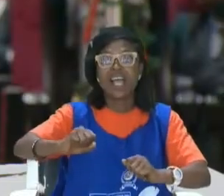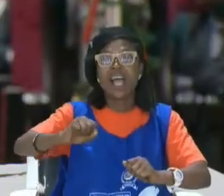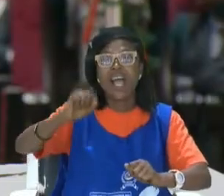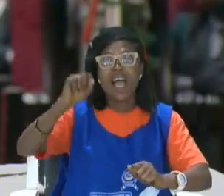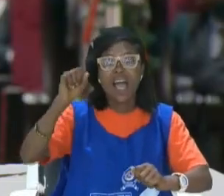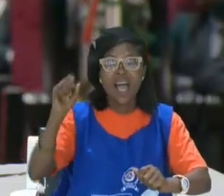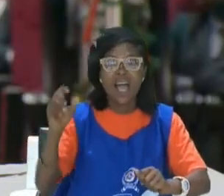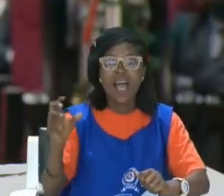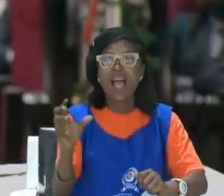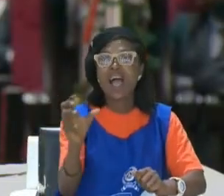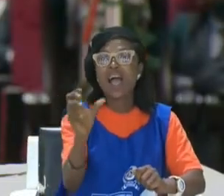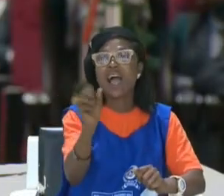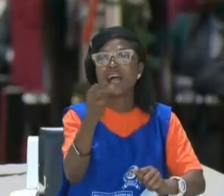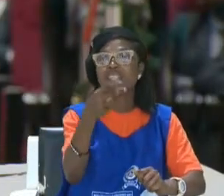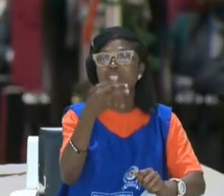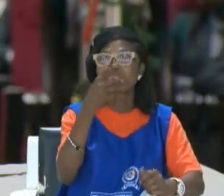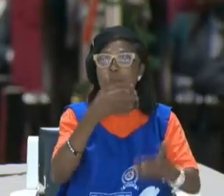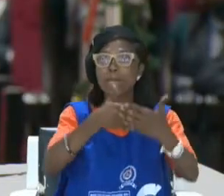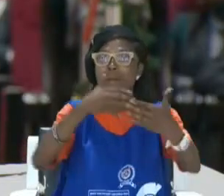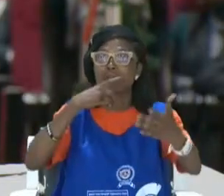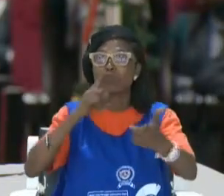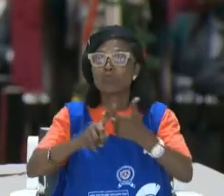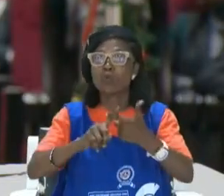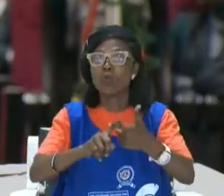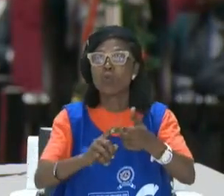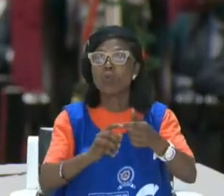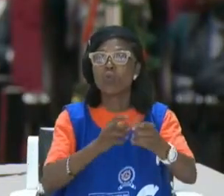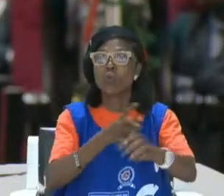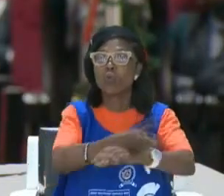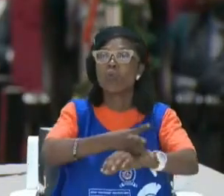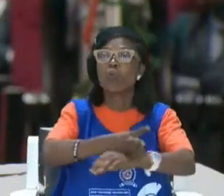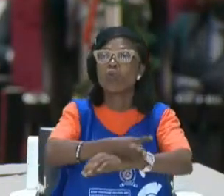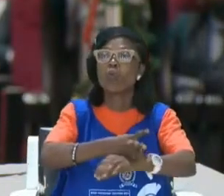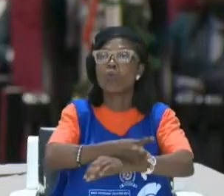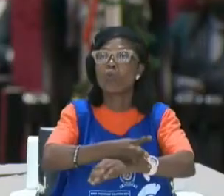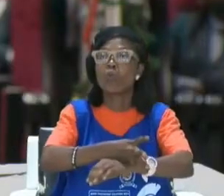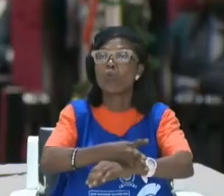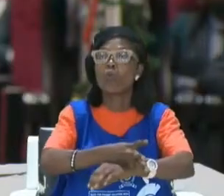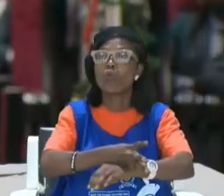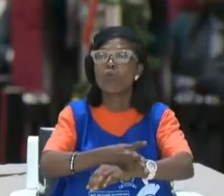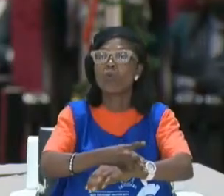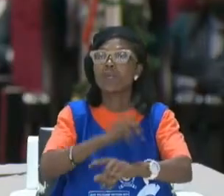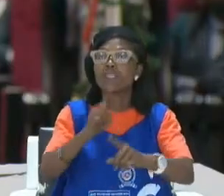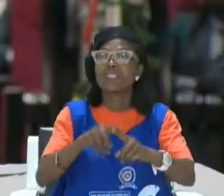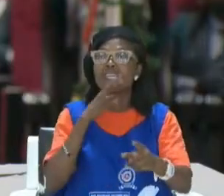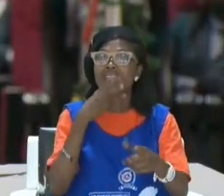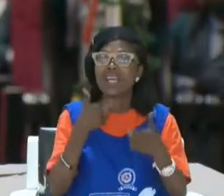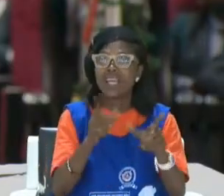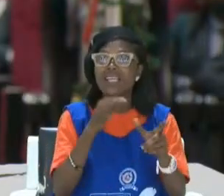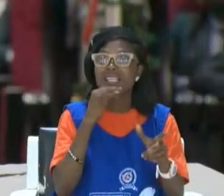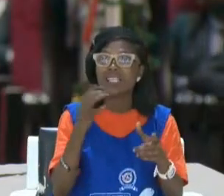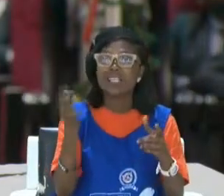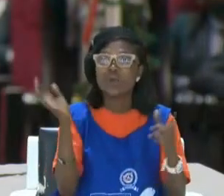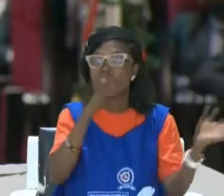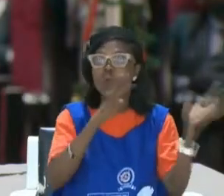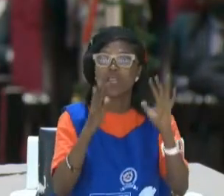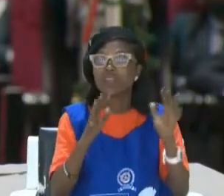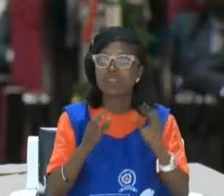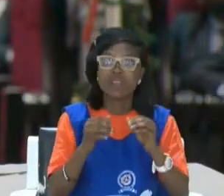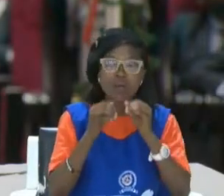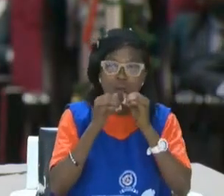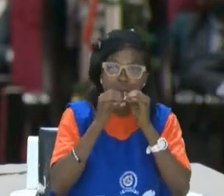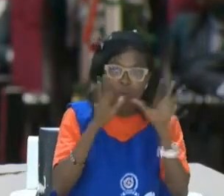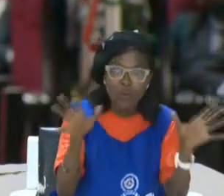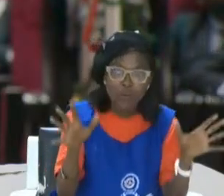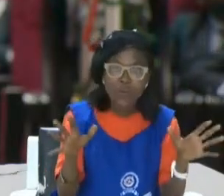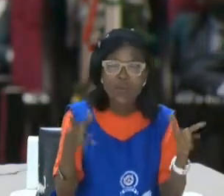firewood. So when we pray tonight and say, let the wind blow, we are also saying, let